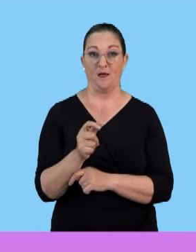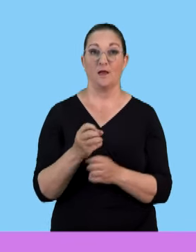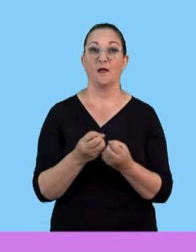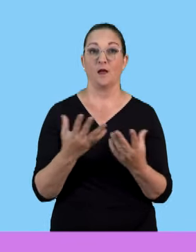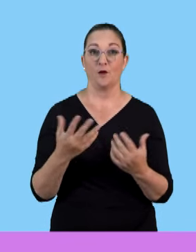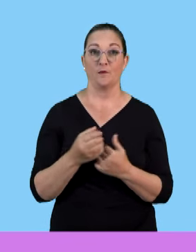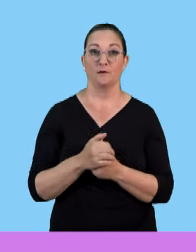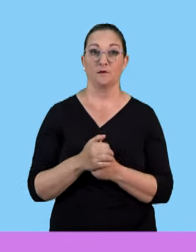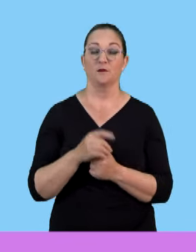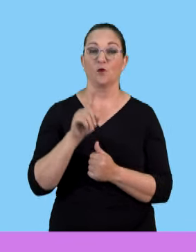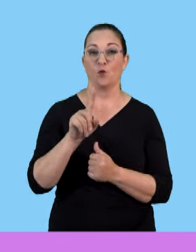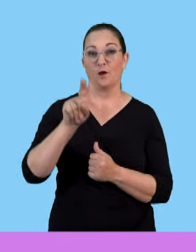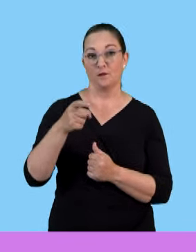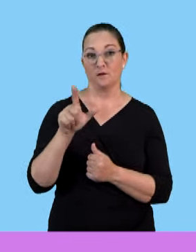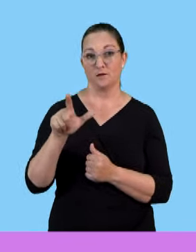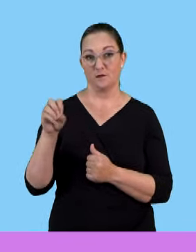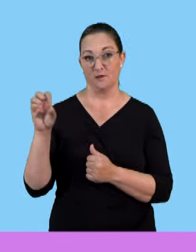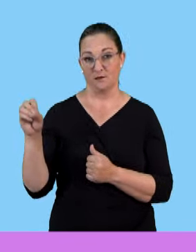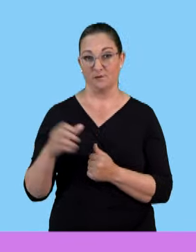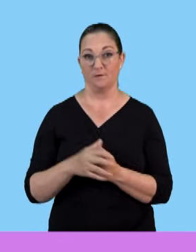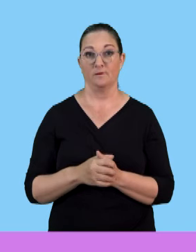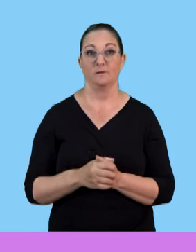be paying a total amount of